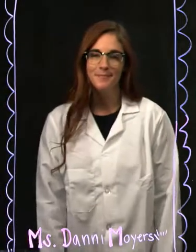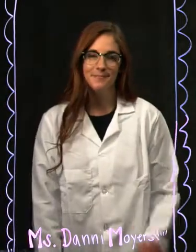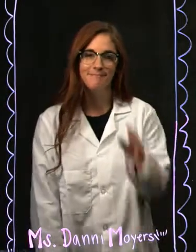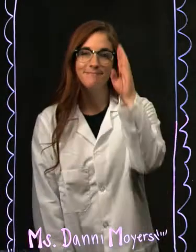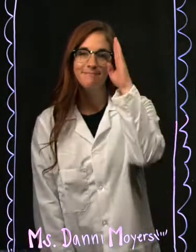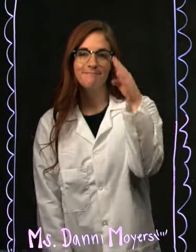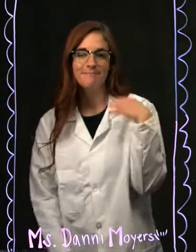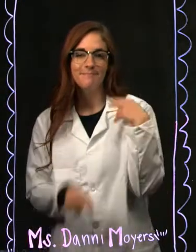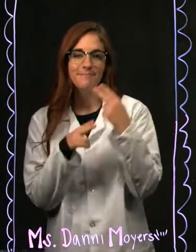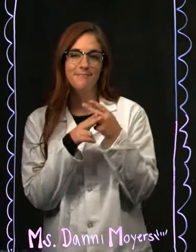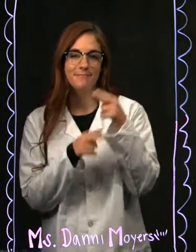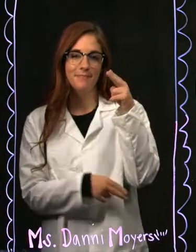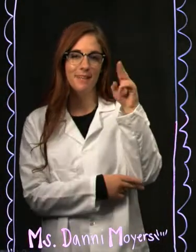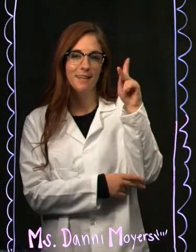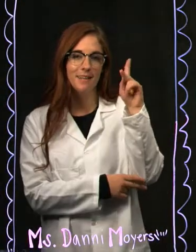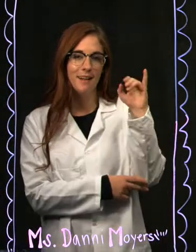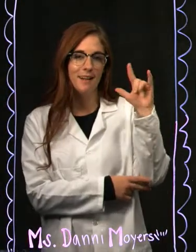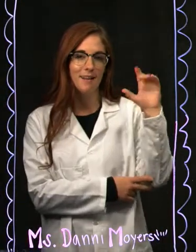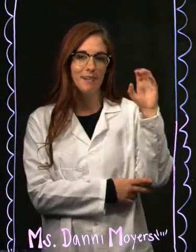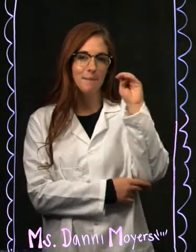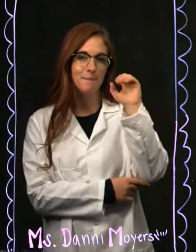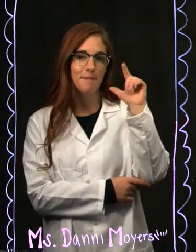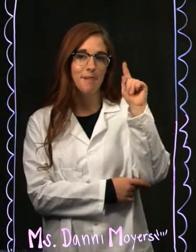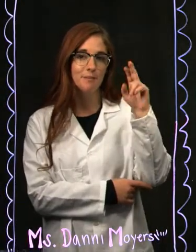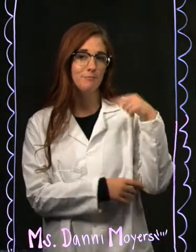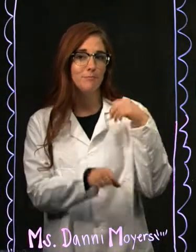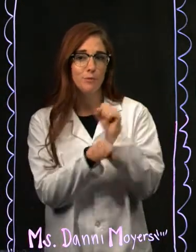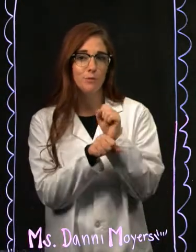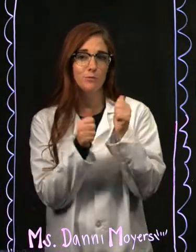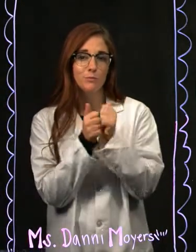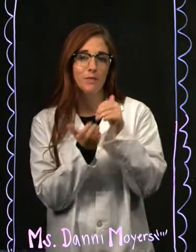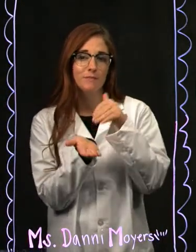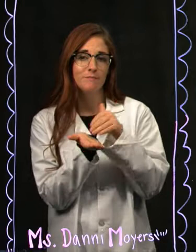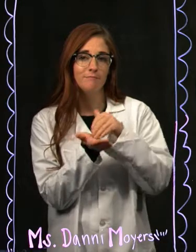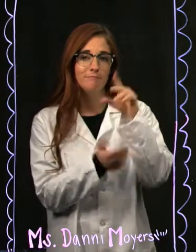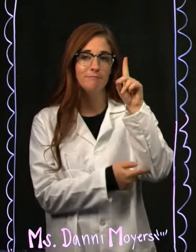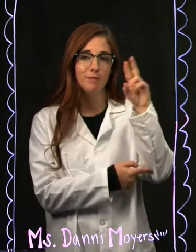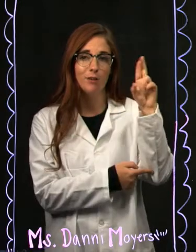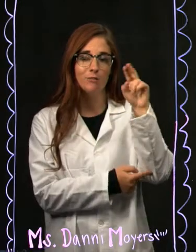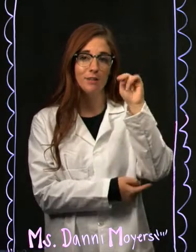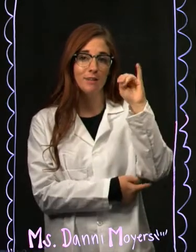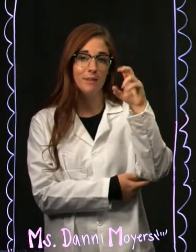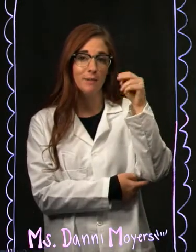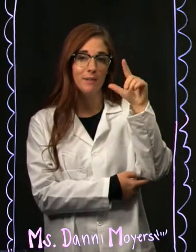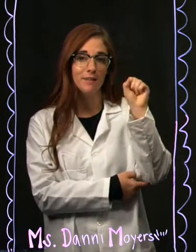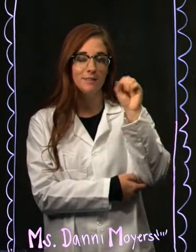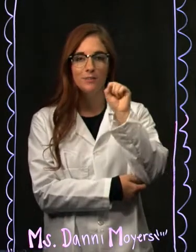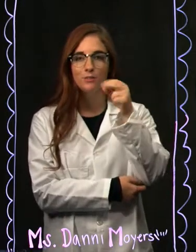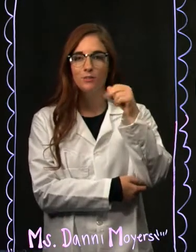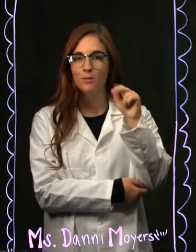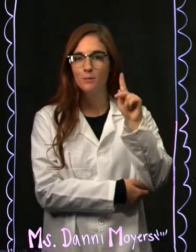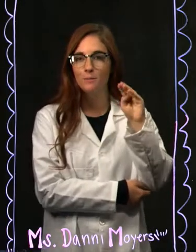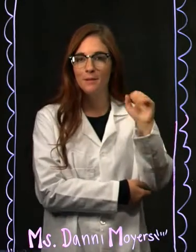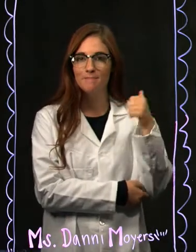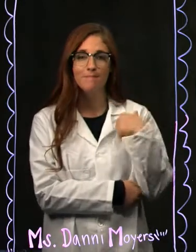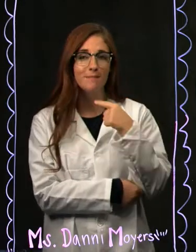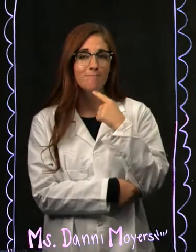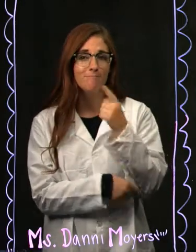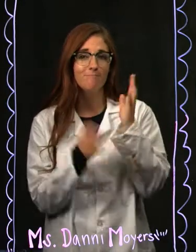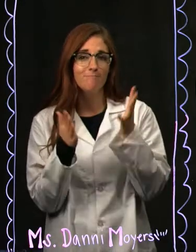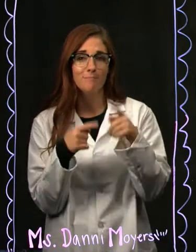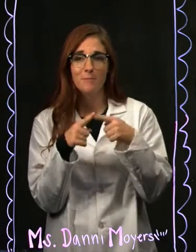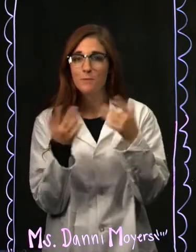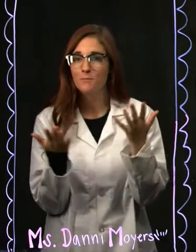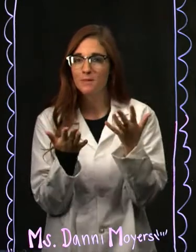Hello, my name is Kyle Malter, and I'm currently working in the lab of Dr. Nicholas Shikuma. And I'm going to talk to you guys today about bacterial influences